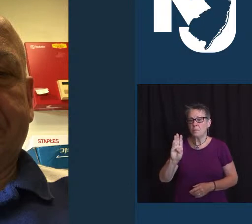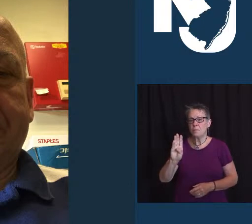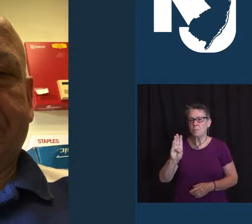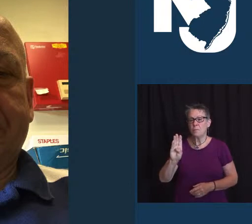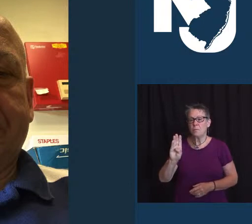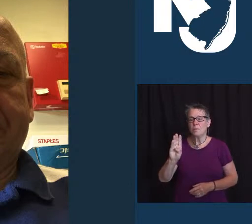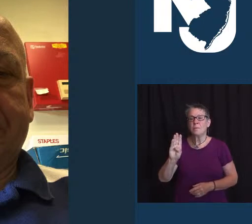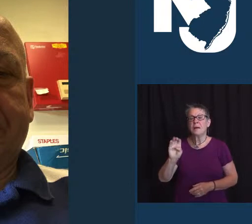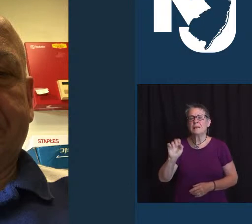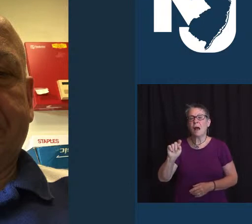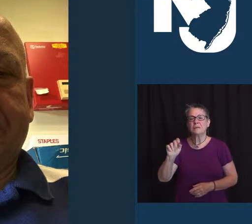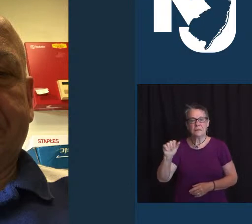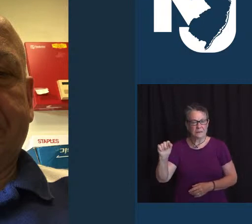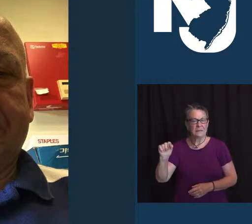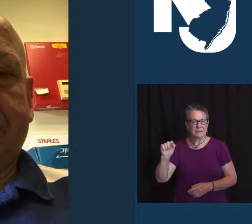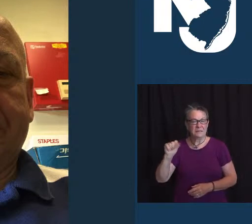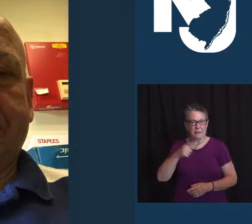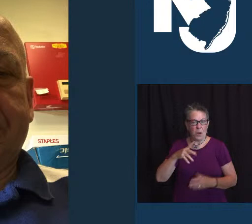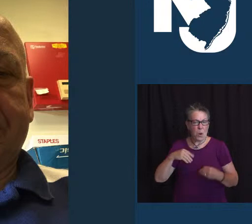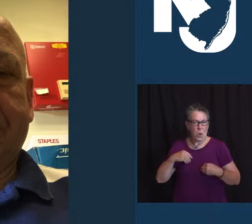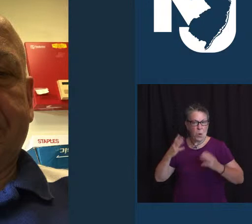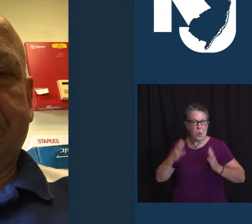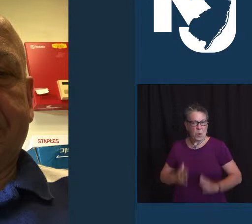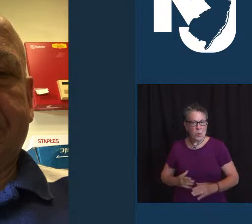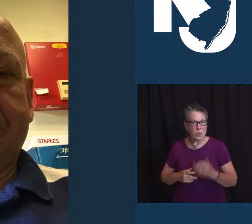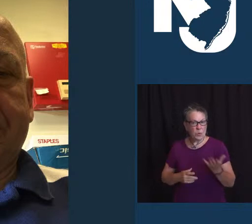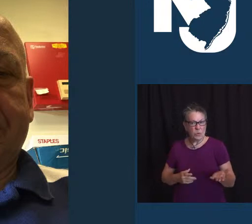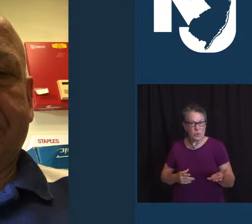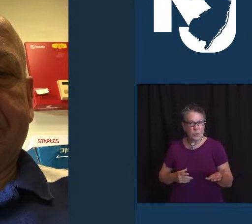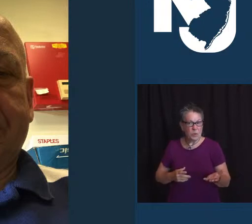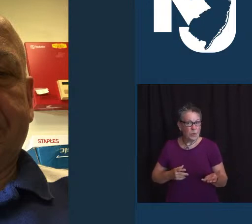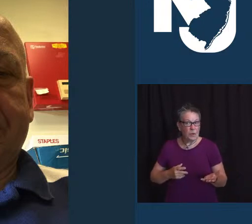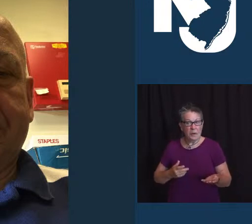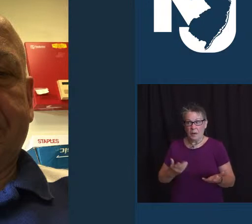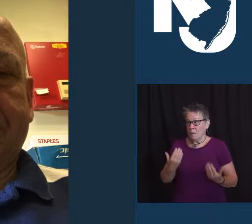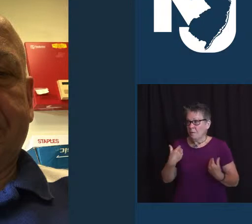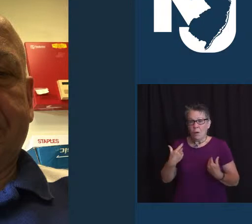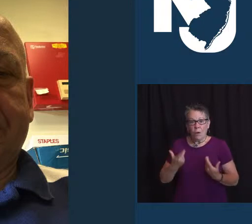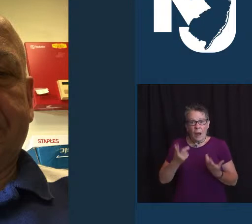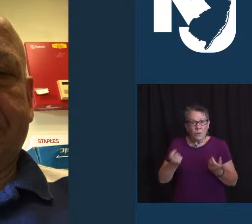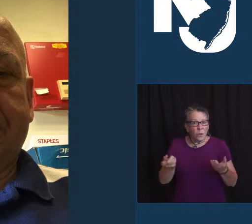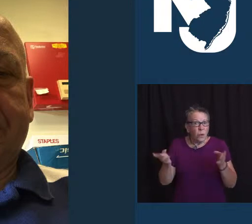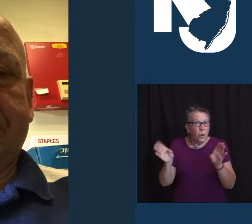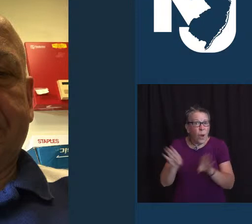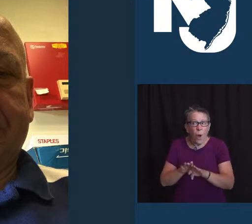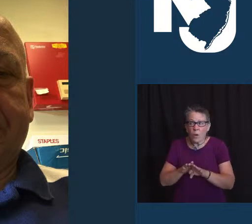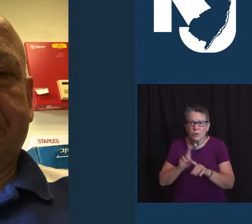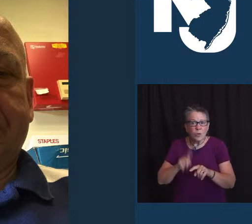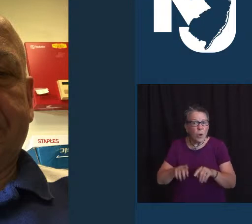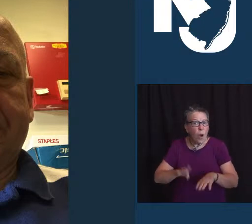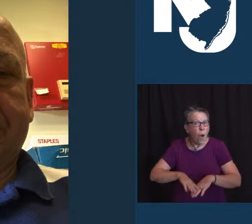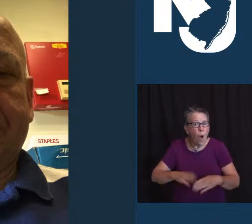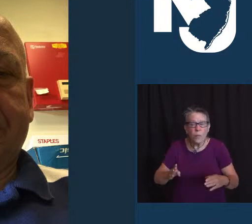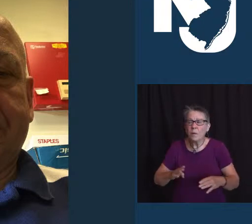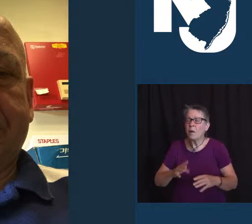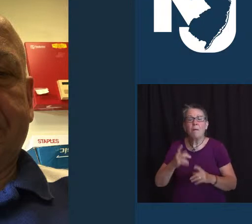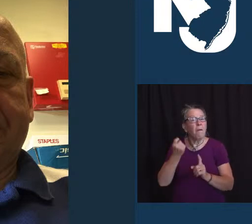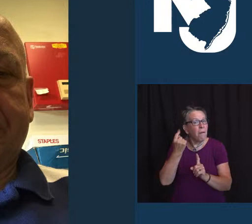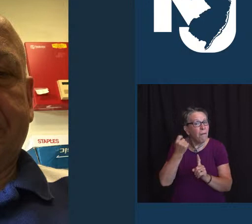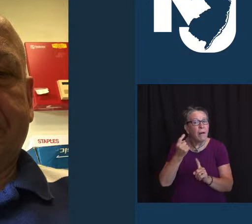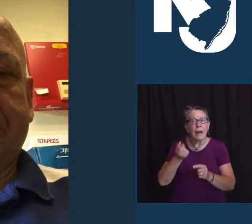an outdoor setting or back at home. Their banquet hall, which could cater to weddings and other celebrations, had to remain